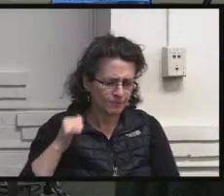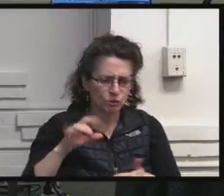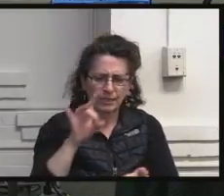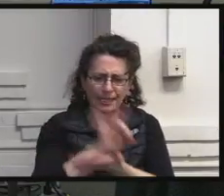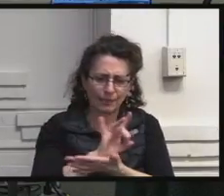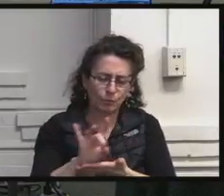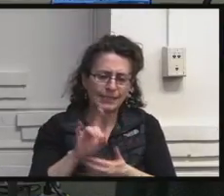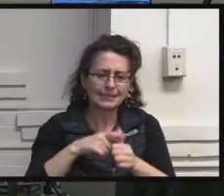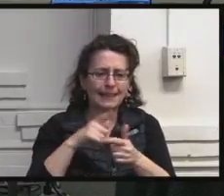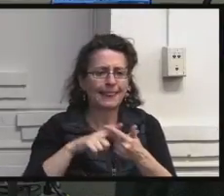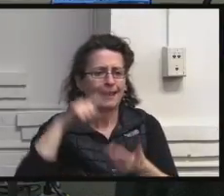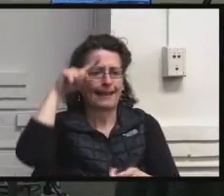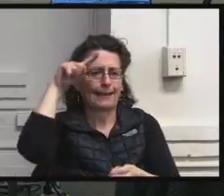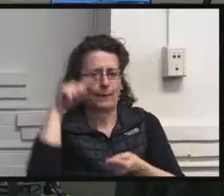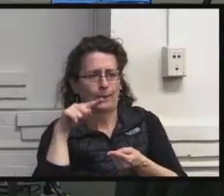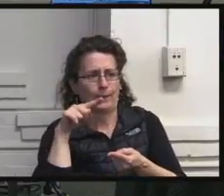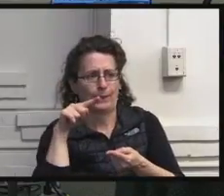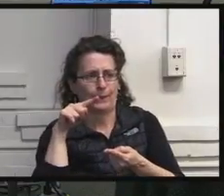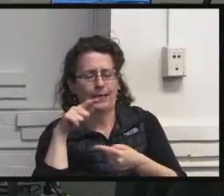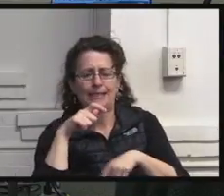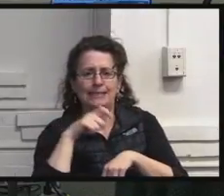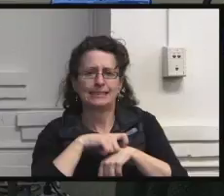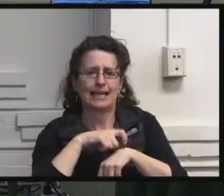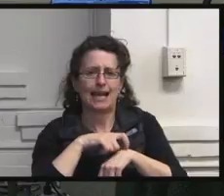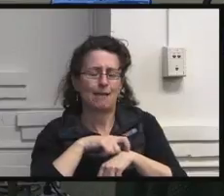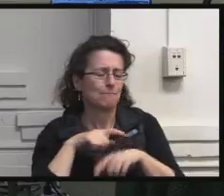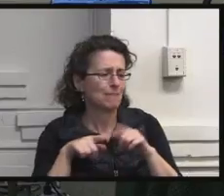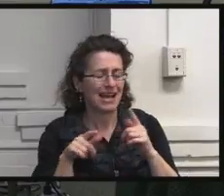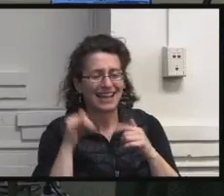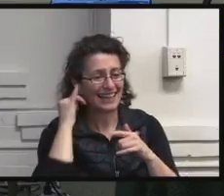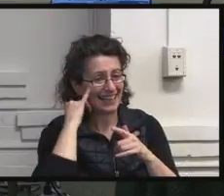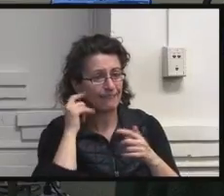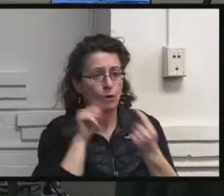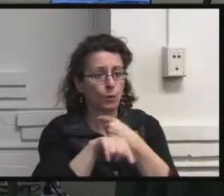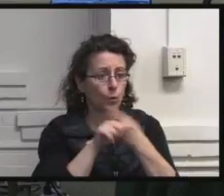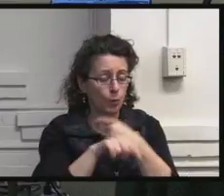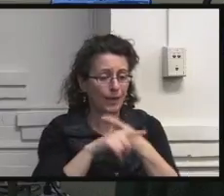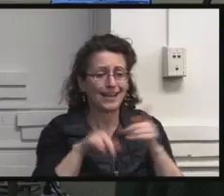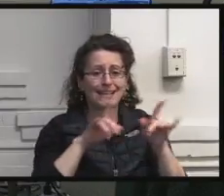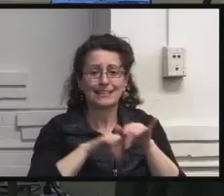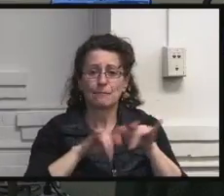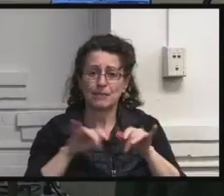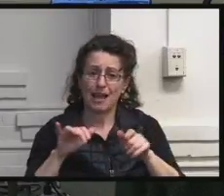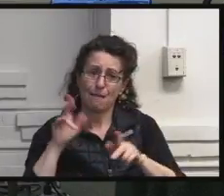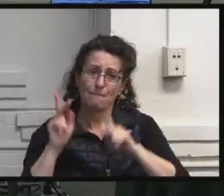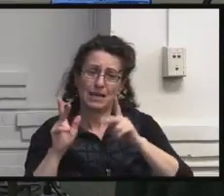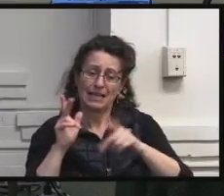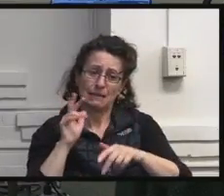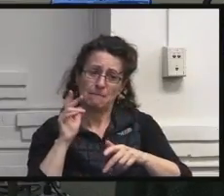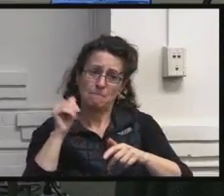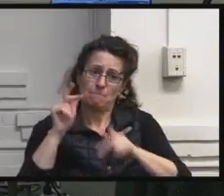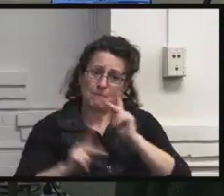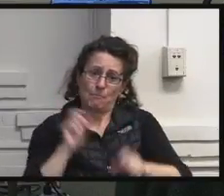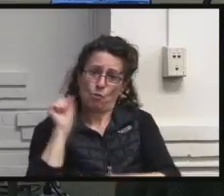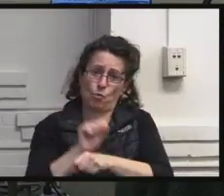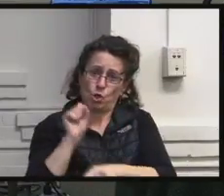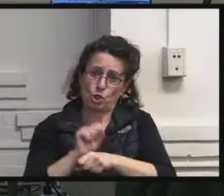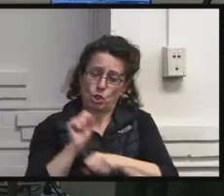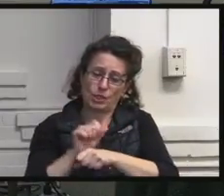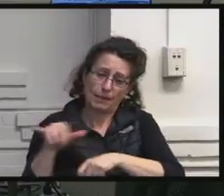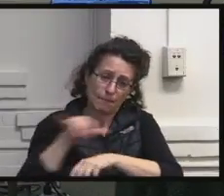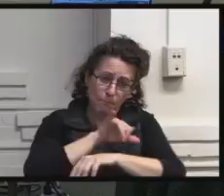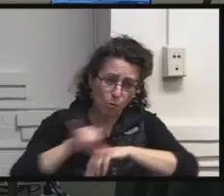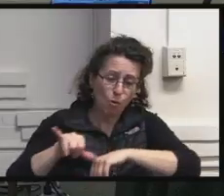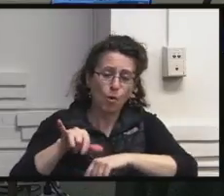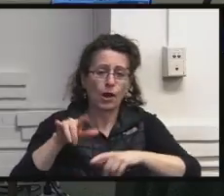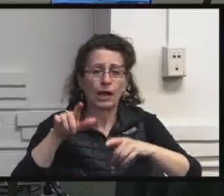you're gonna have contractors and drivers in the same spot, so it's less safe, and you're gonna have cracking on that bridge rail, which is gonna be more maintenance for you over time.